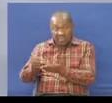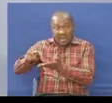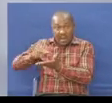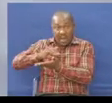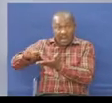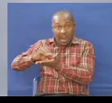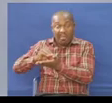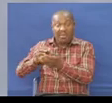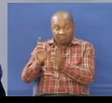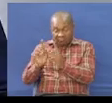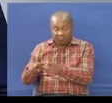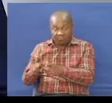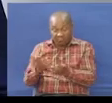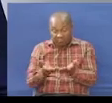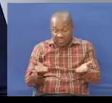Together, I'm your